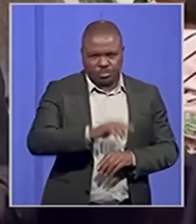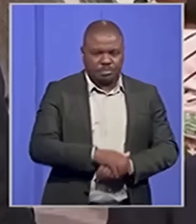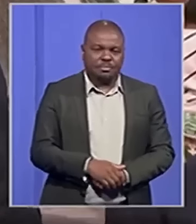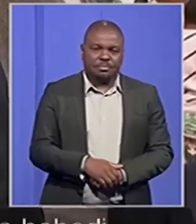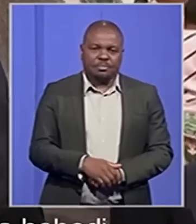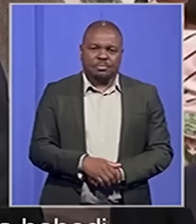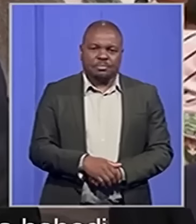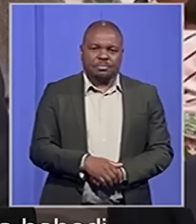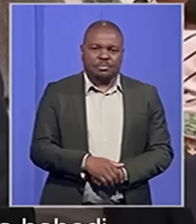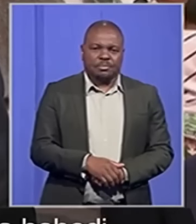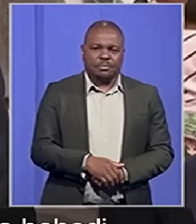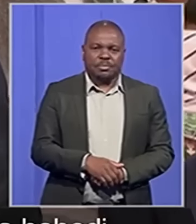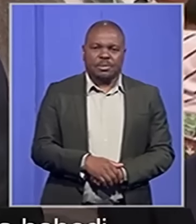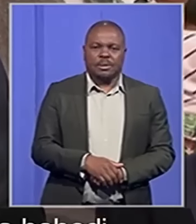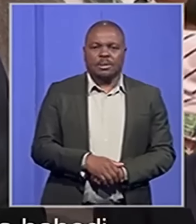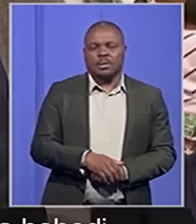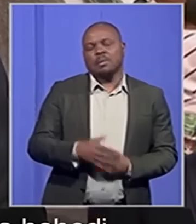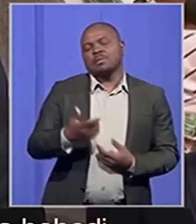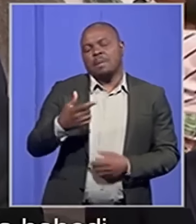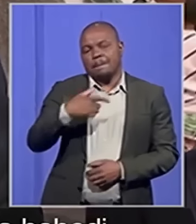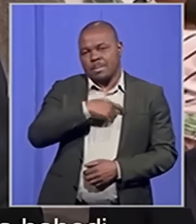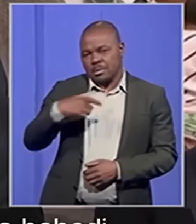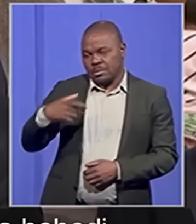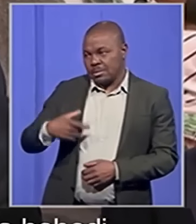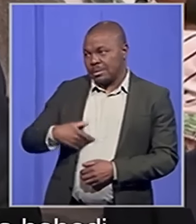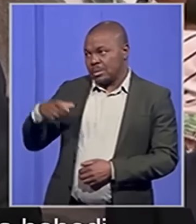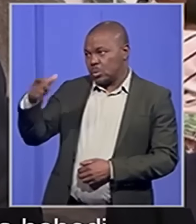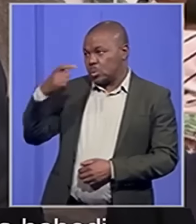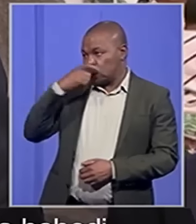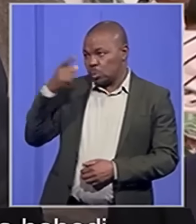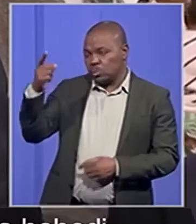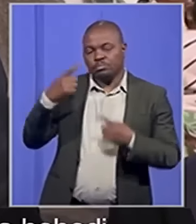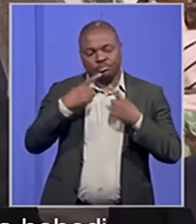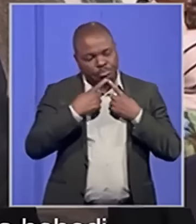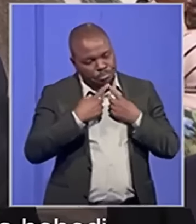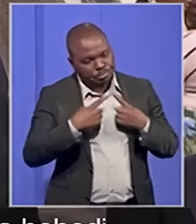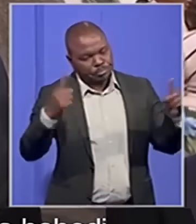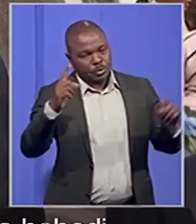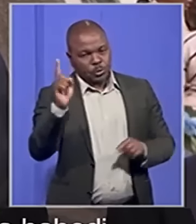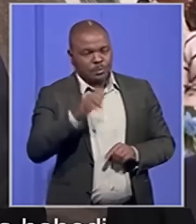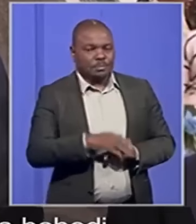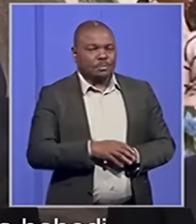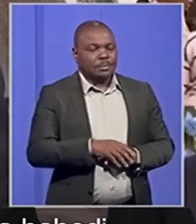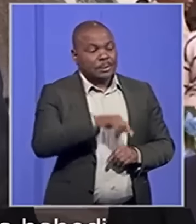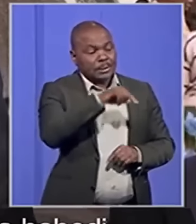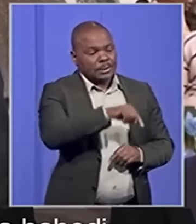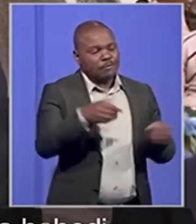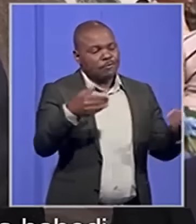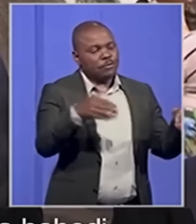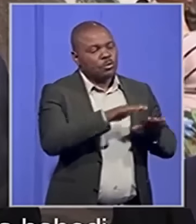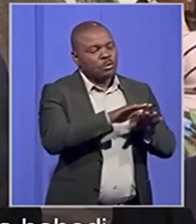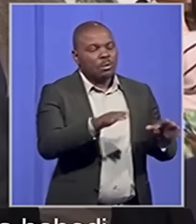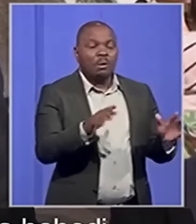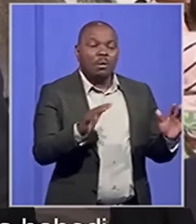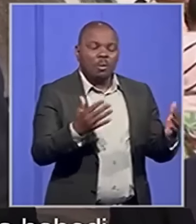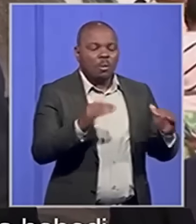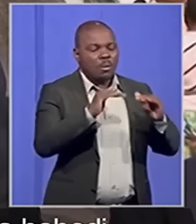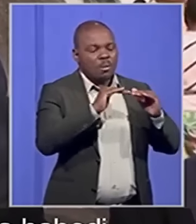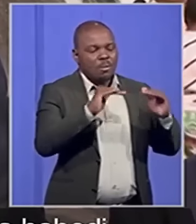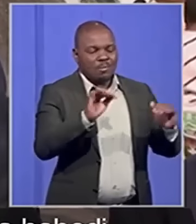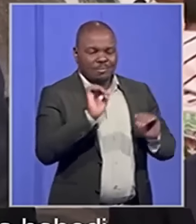His Excellency Cyril Ramaphosa has declared the funeral as the state